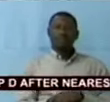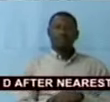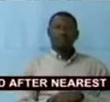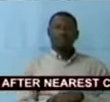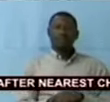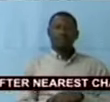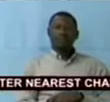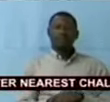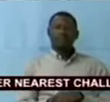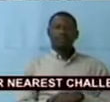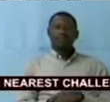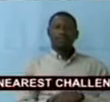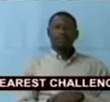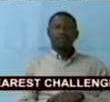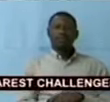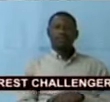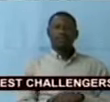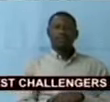Because